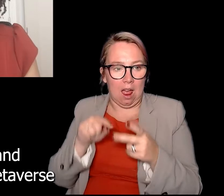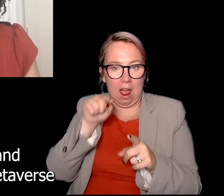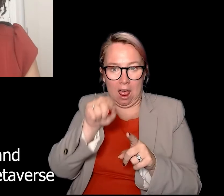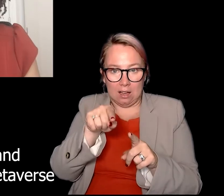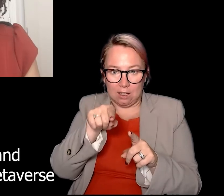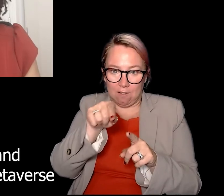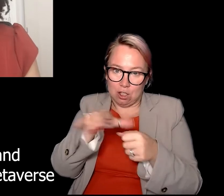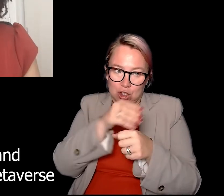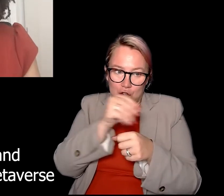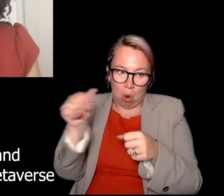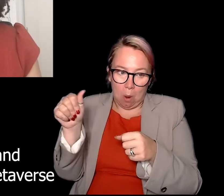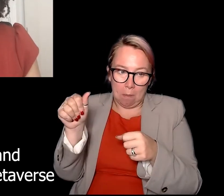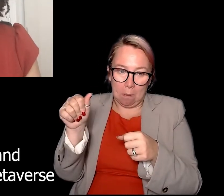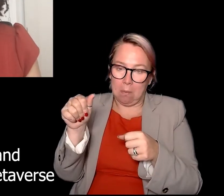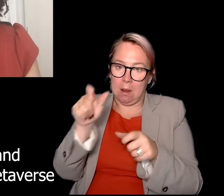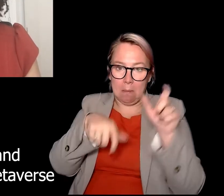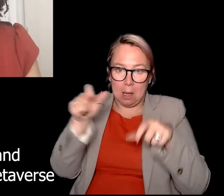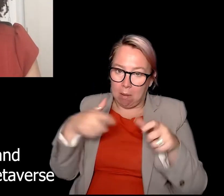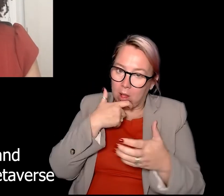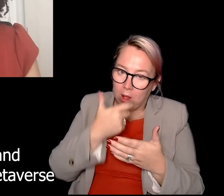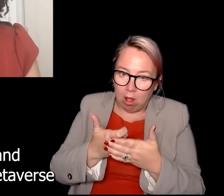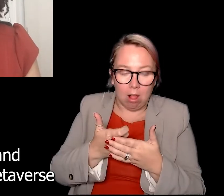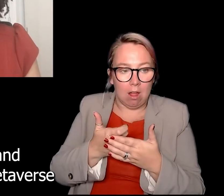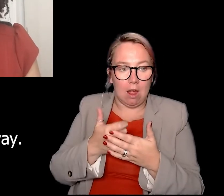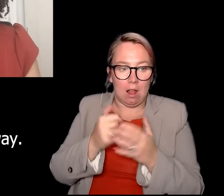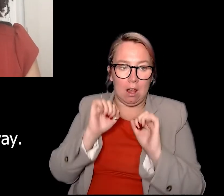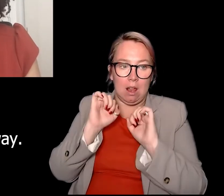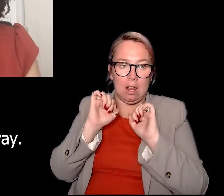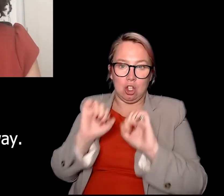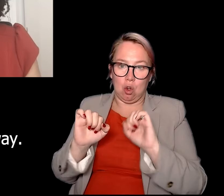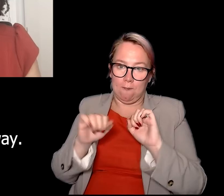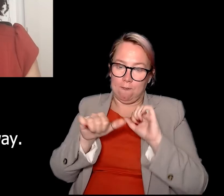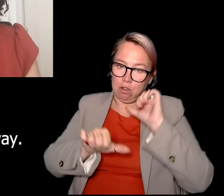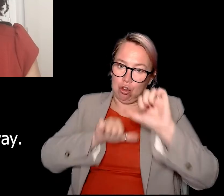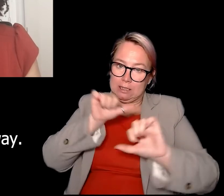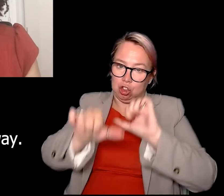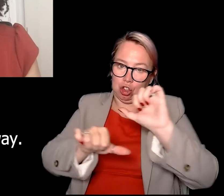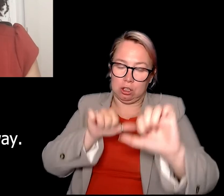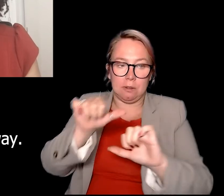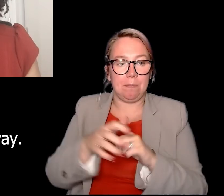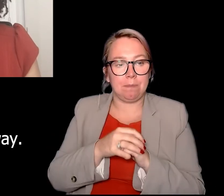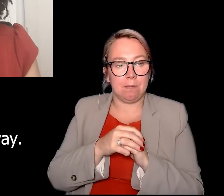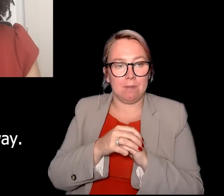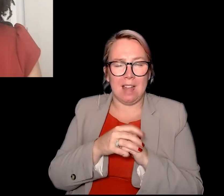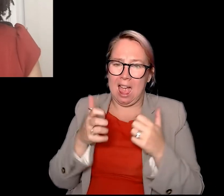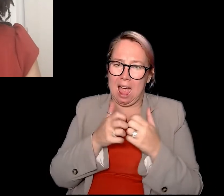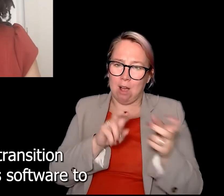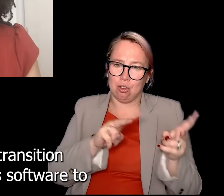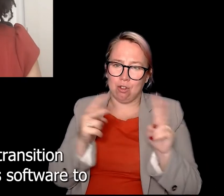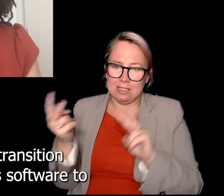suppose, VR ultimately. And, you know, for some folks that is the metaverse in kind of like, you know, a far more tangible